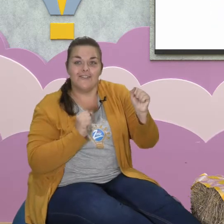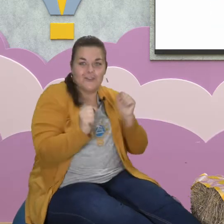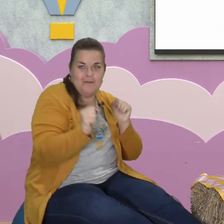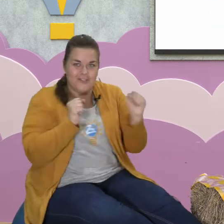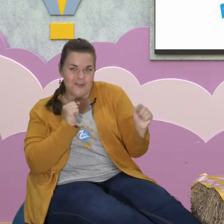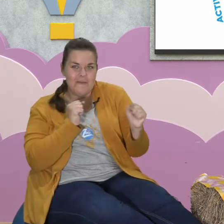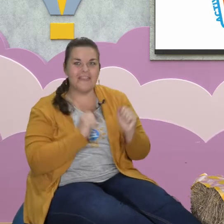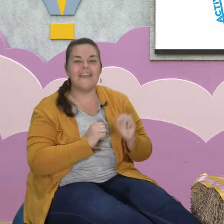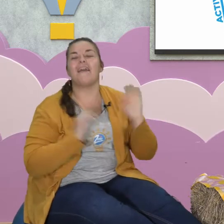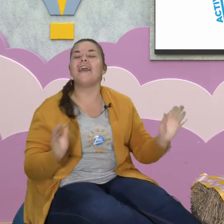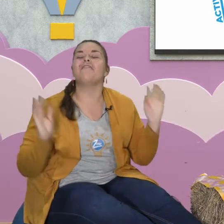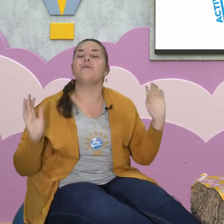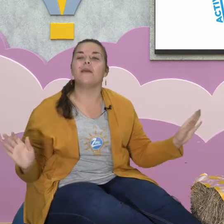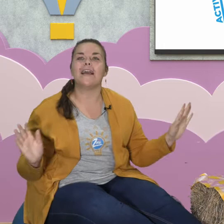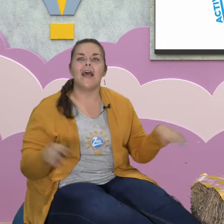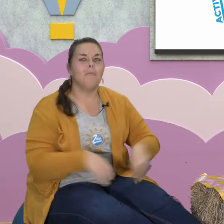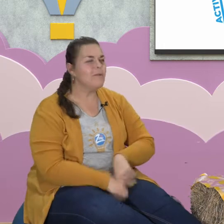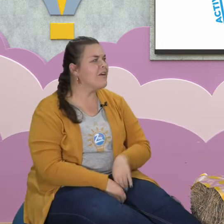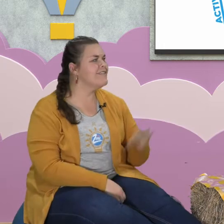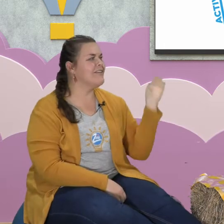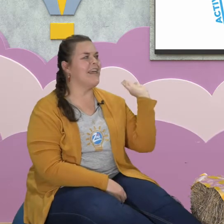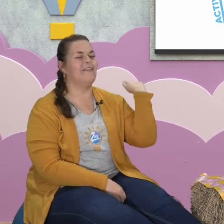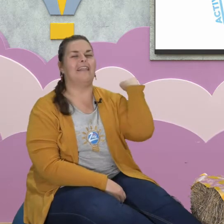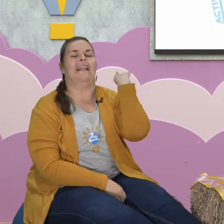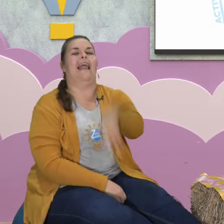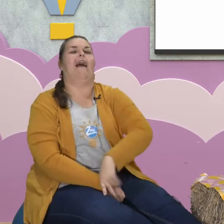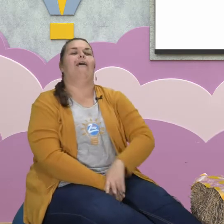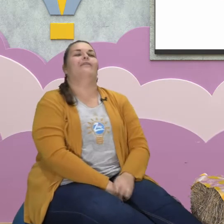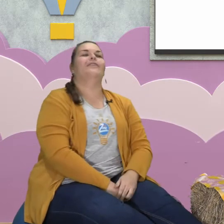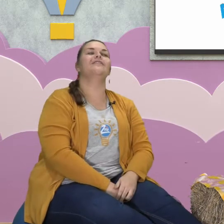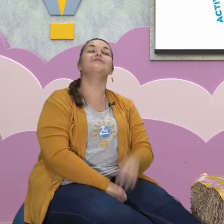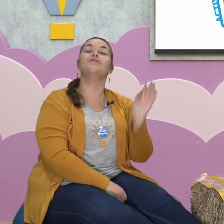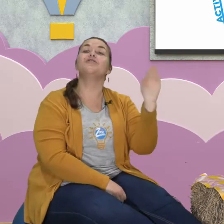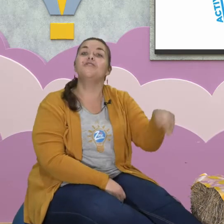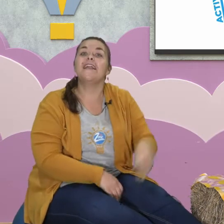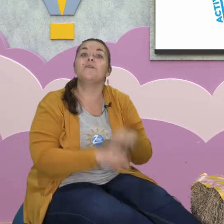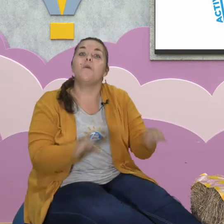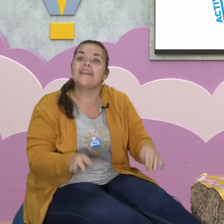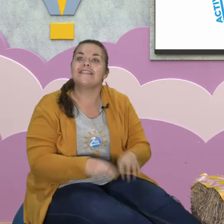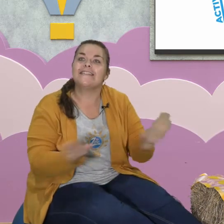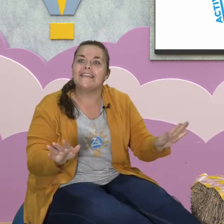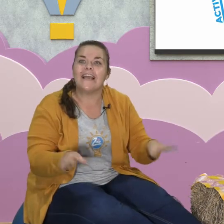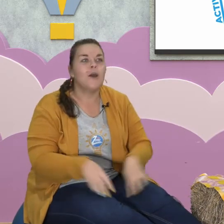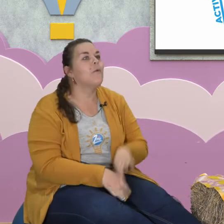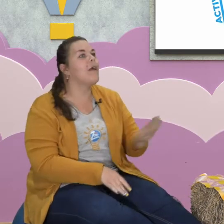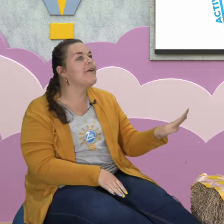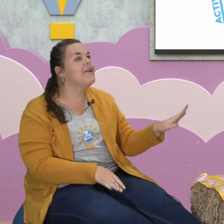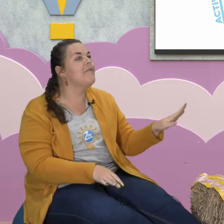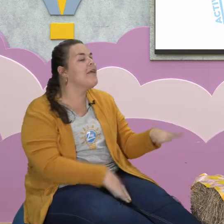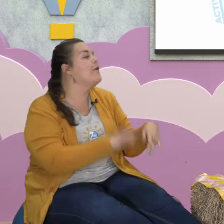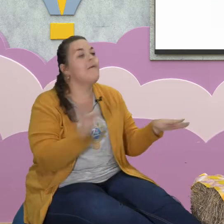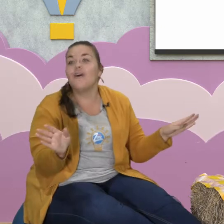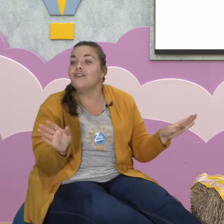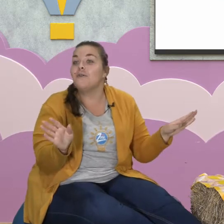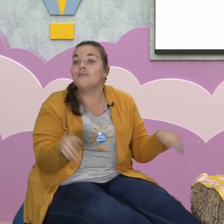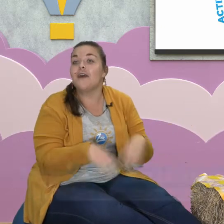fun, super duper theme every week. But we can't tell you everything now. You need to tune in and watch and see where we're going to be,